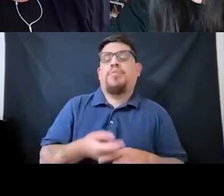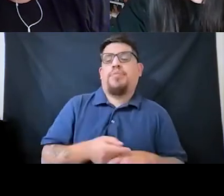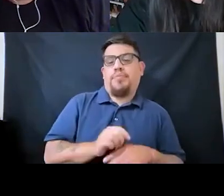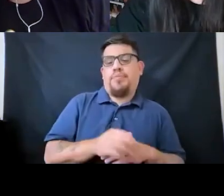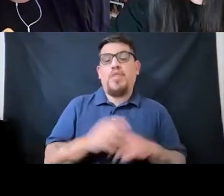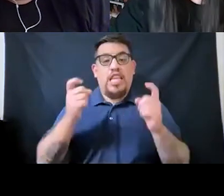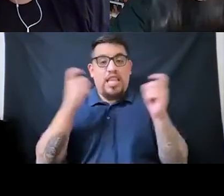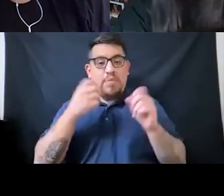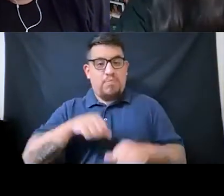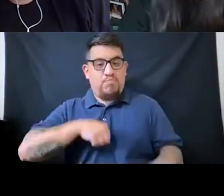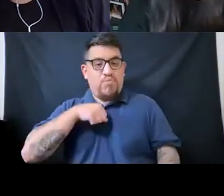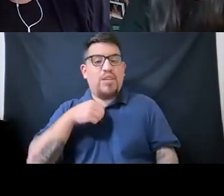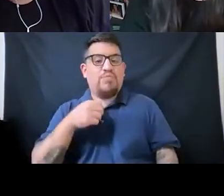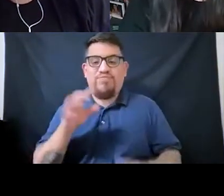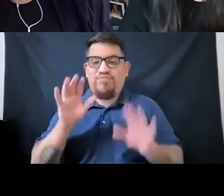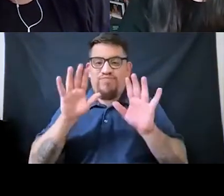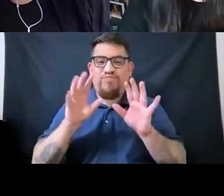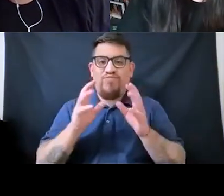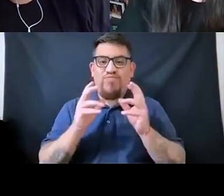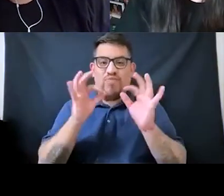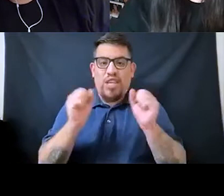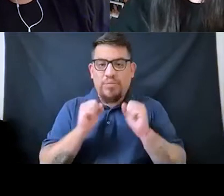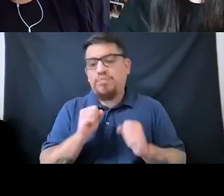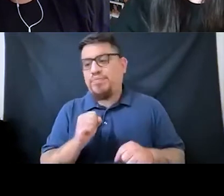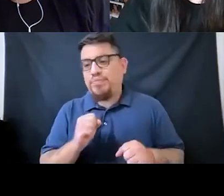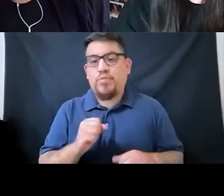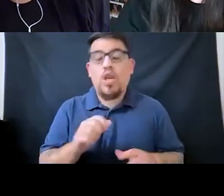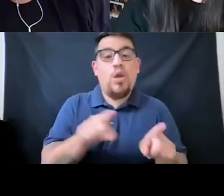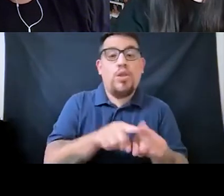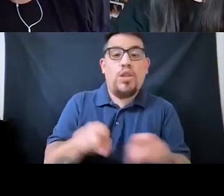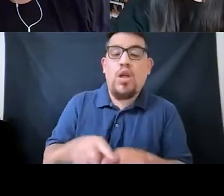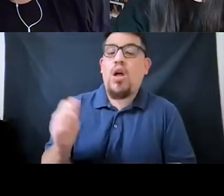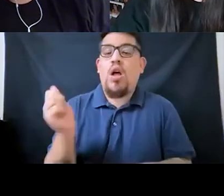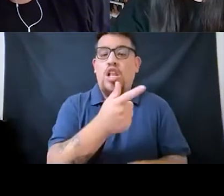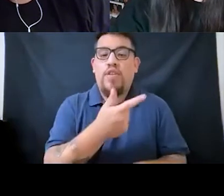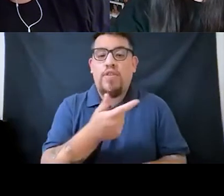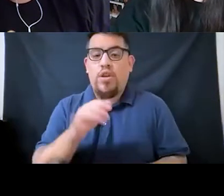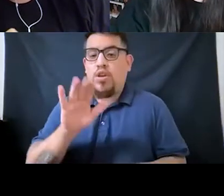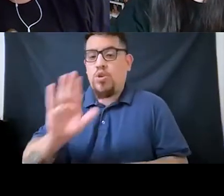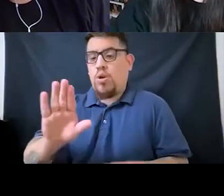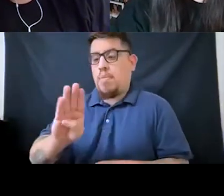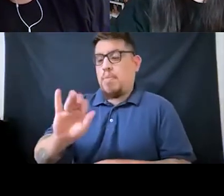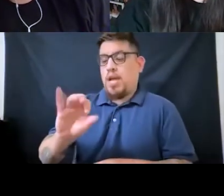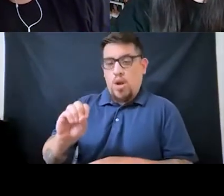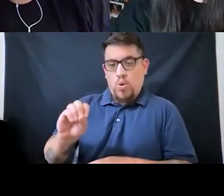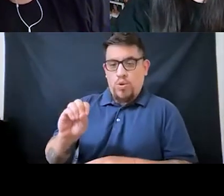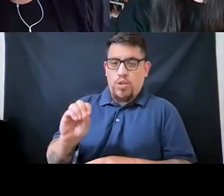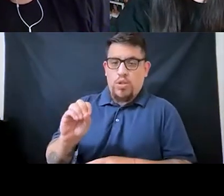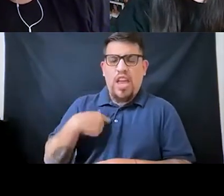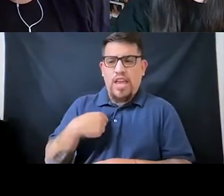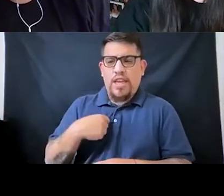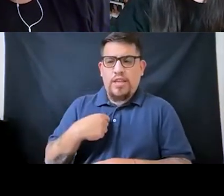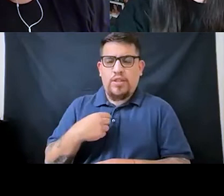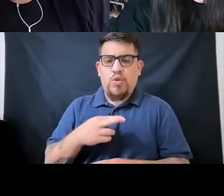celebration of Pride. That's fantastic. Mm-hmm. And also all of you in your bios had references